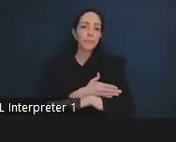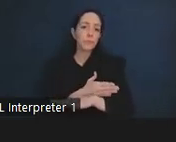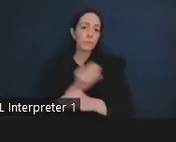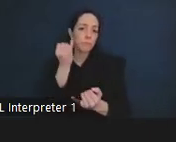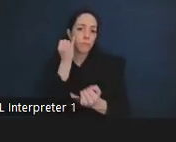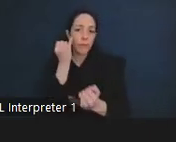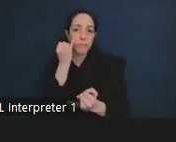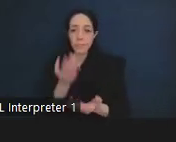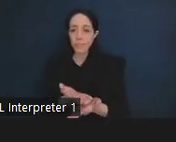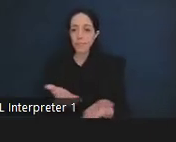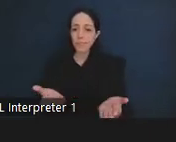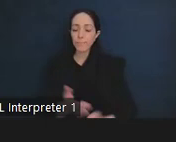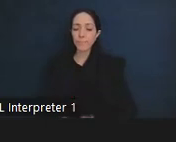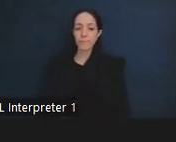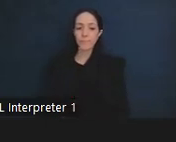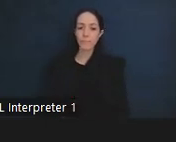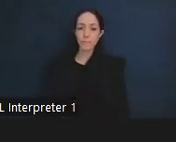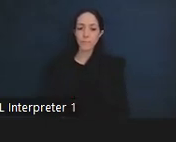forward?